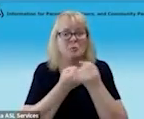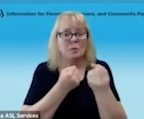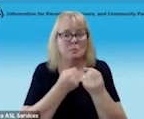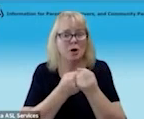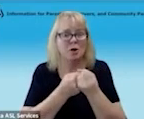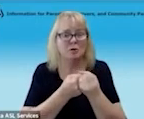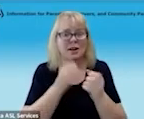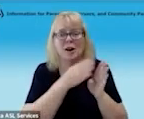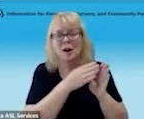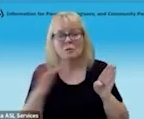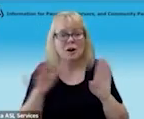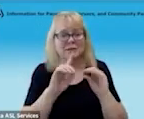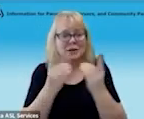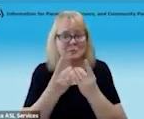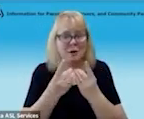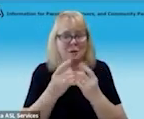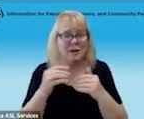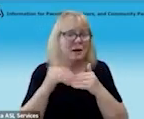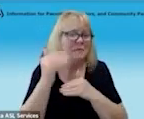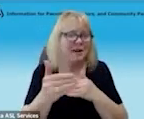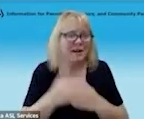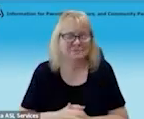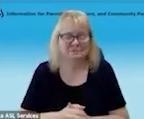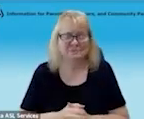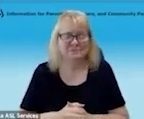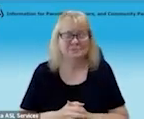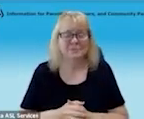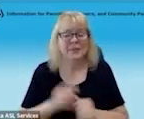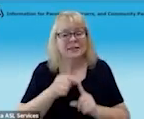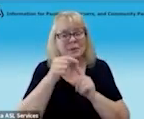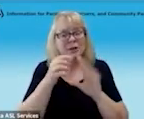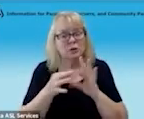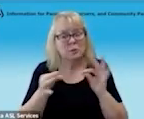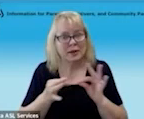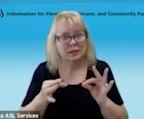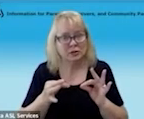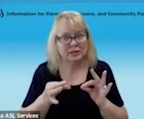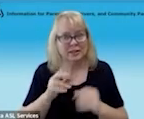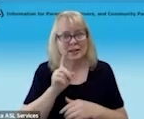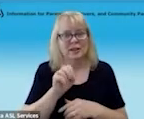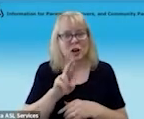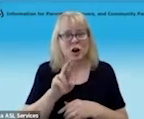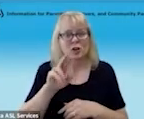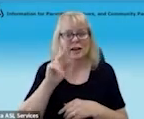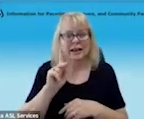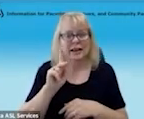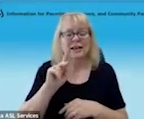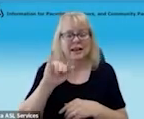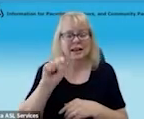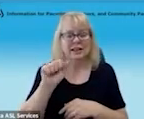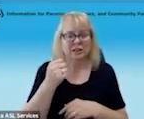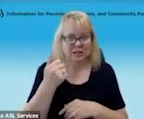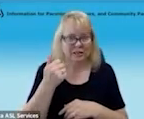of Dr. Keisha Lindsay for the many months of leadership she provided to planning this